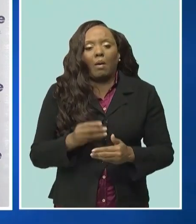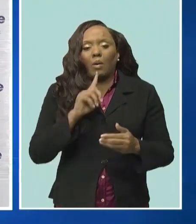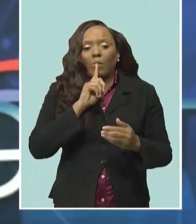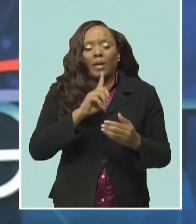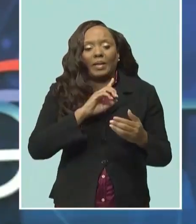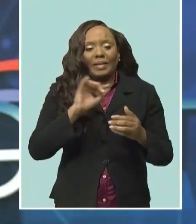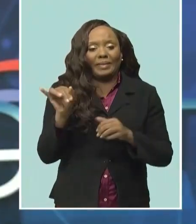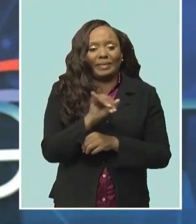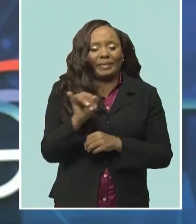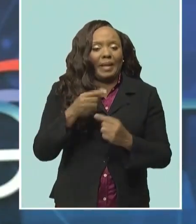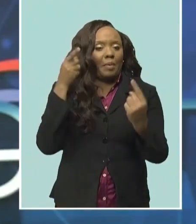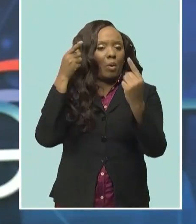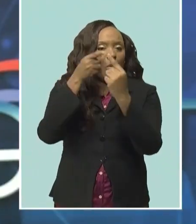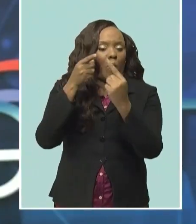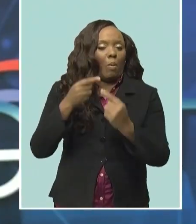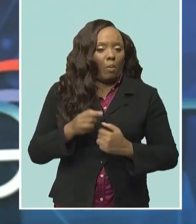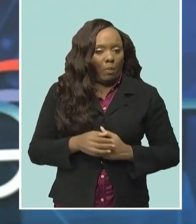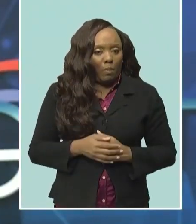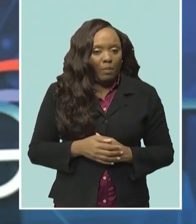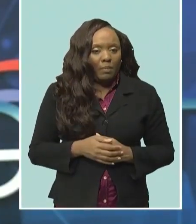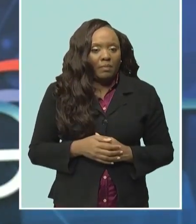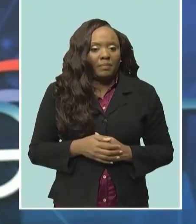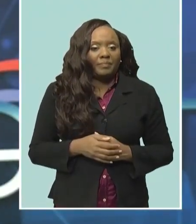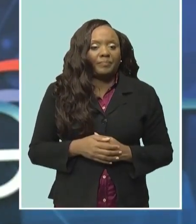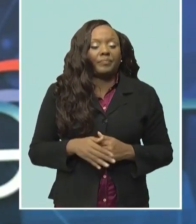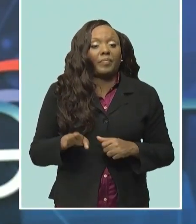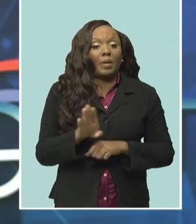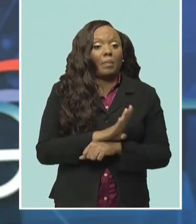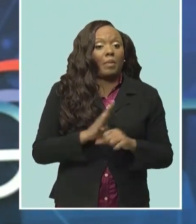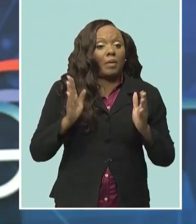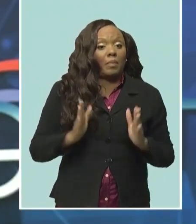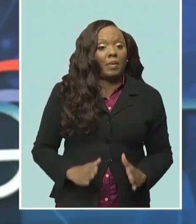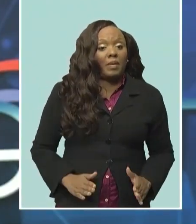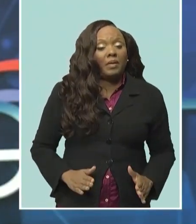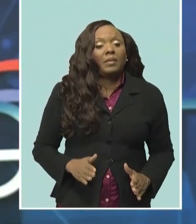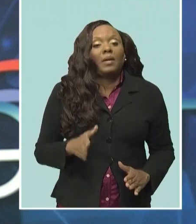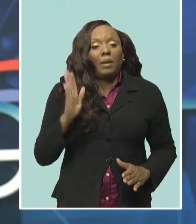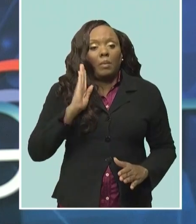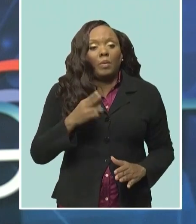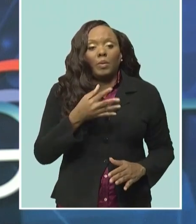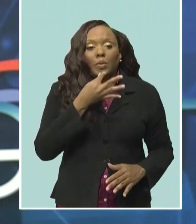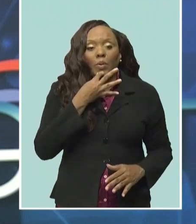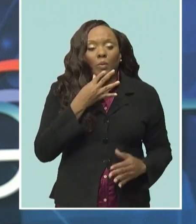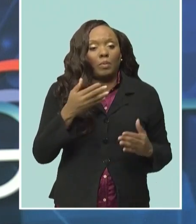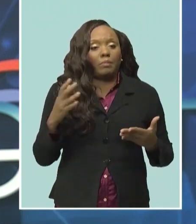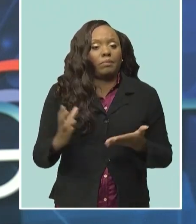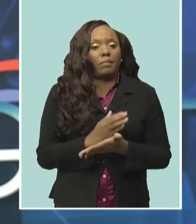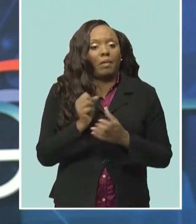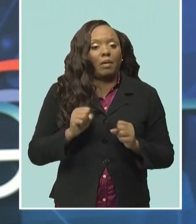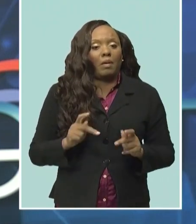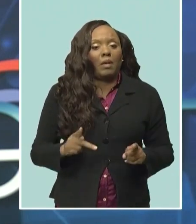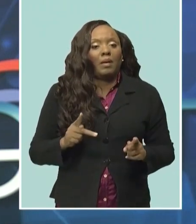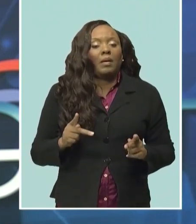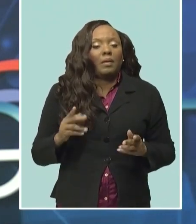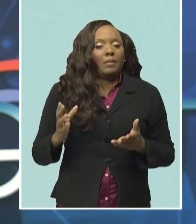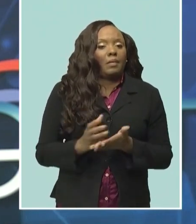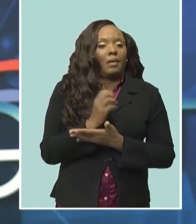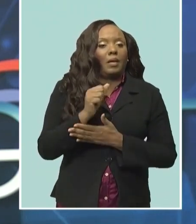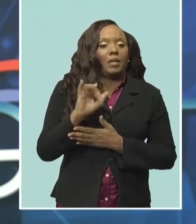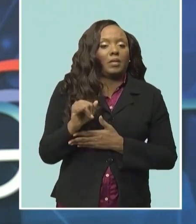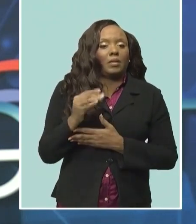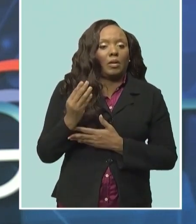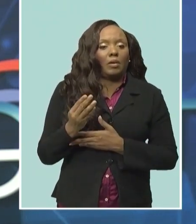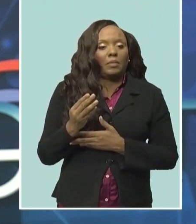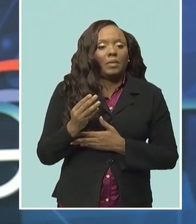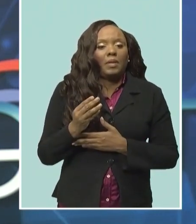goal. Barbadians will be among thousands who will get the opportunity soon to secure jobs in Saudi Arabia's